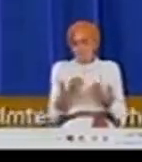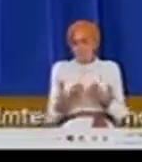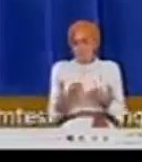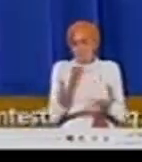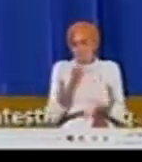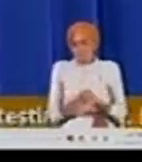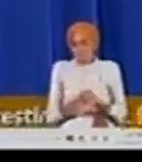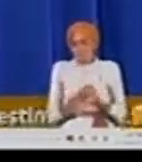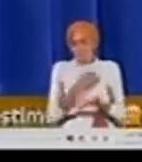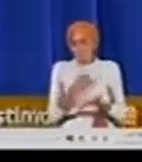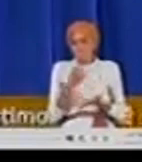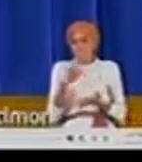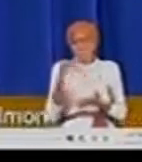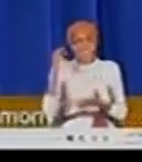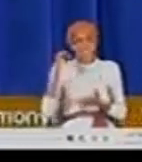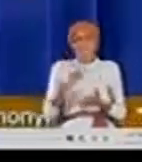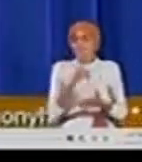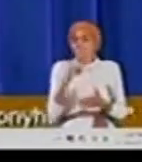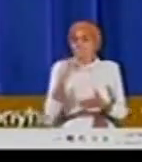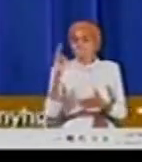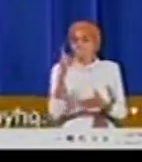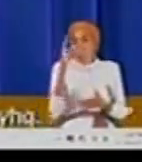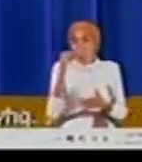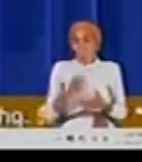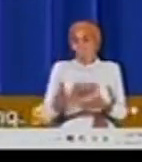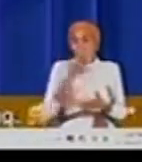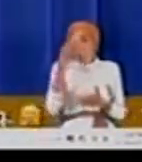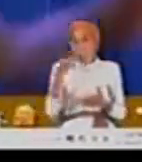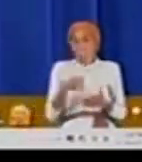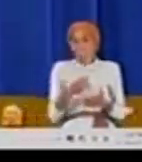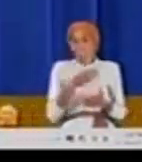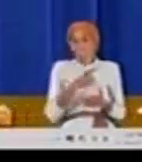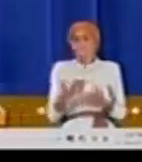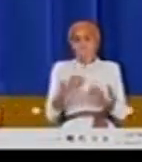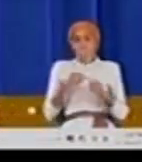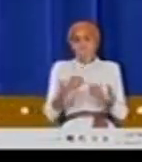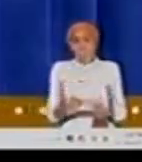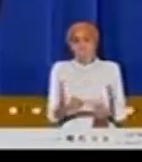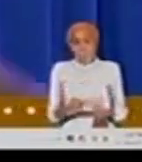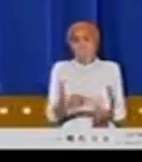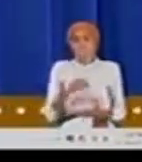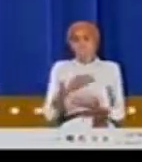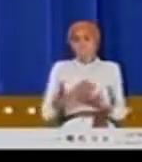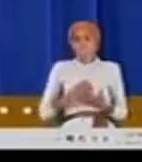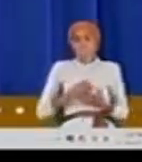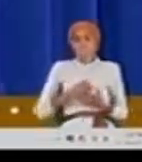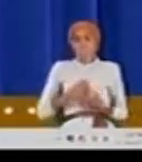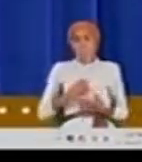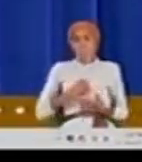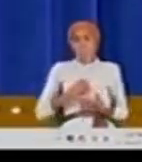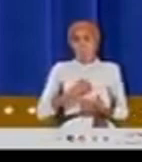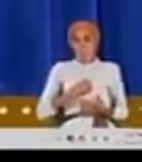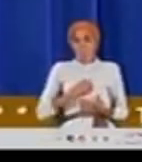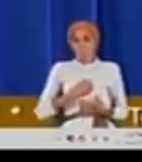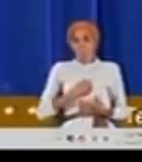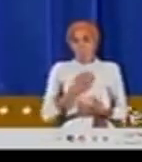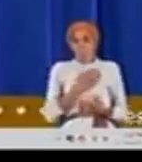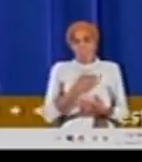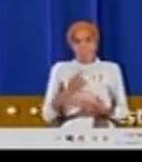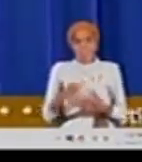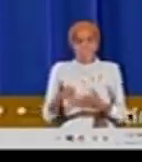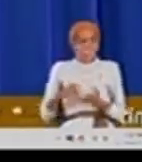one shouting and as I was shouting I kept on coughing and I was testing myself and the pain was no